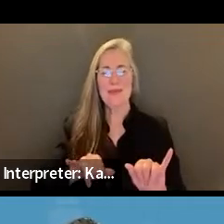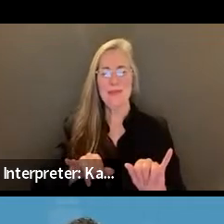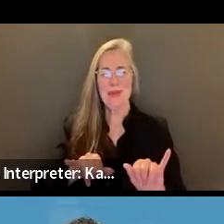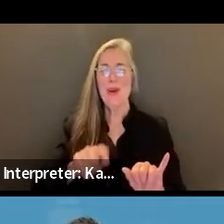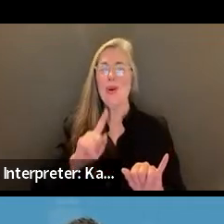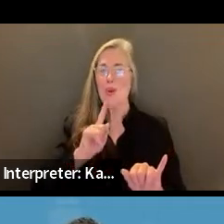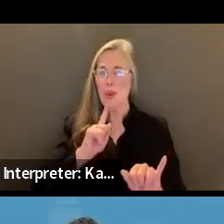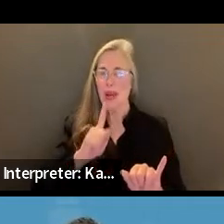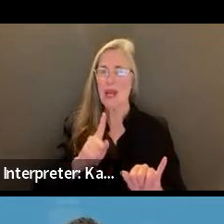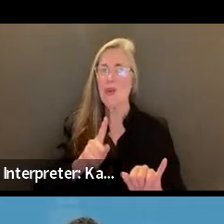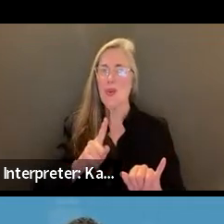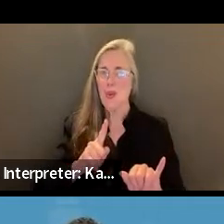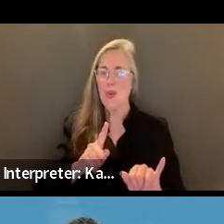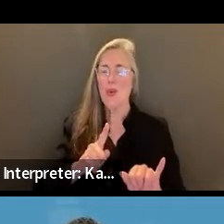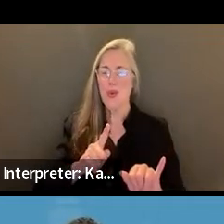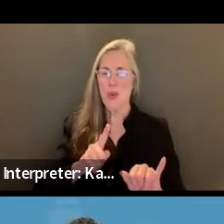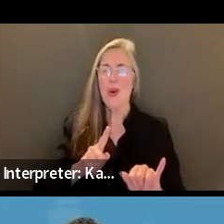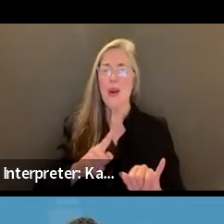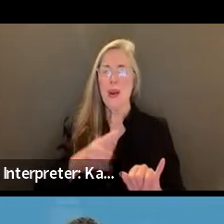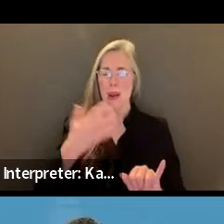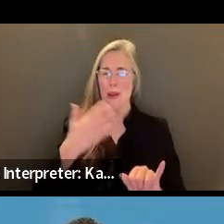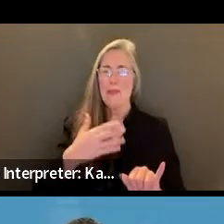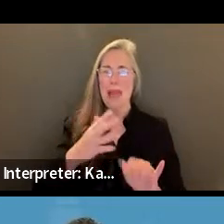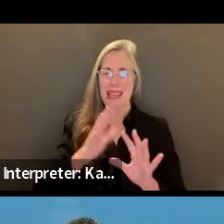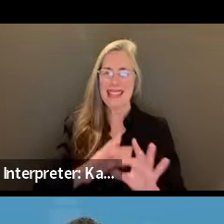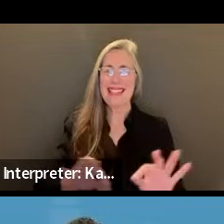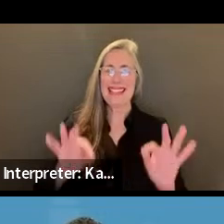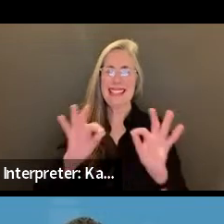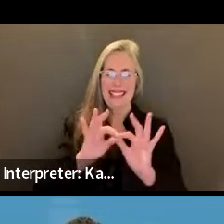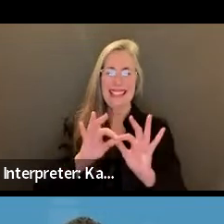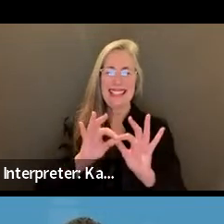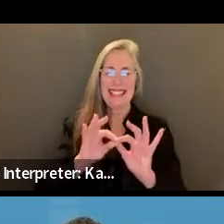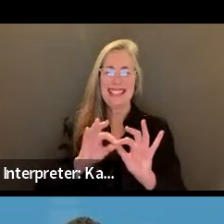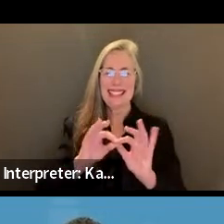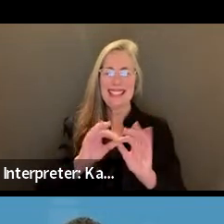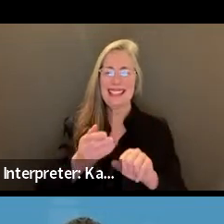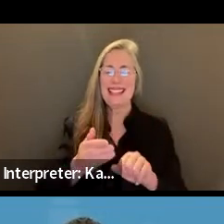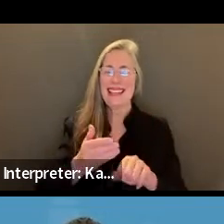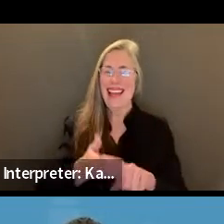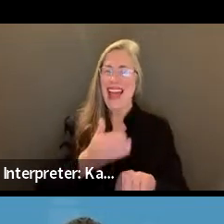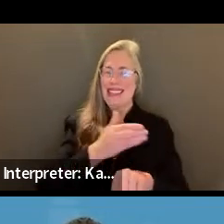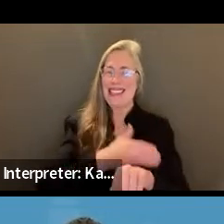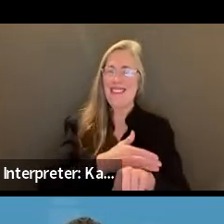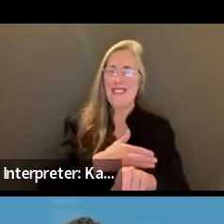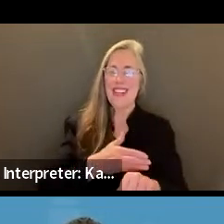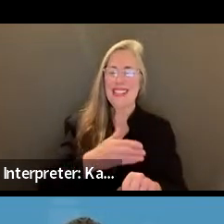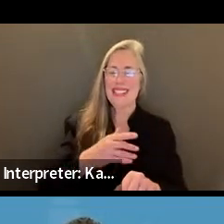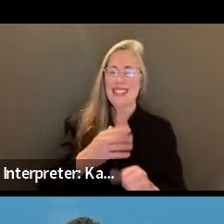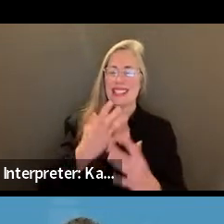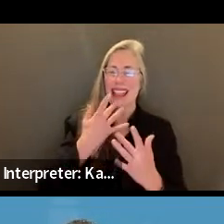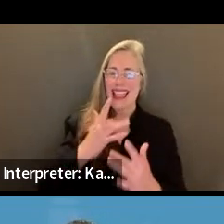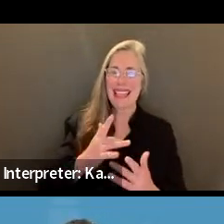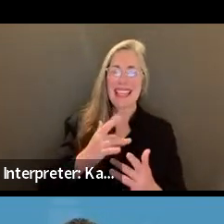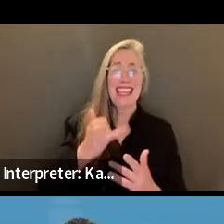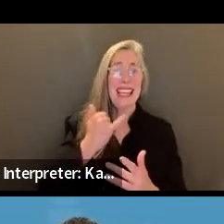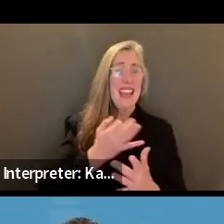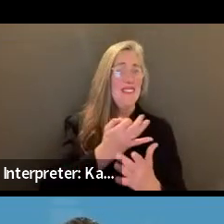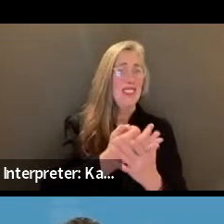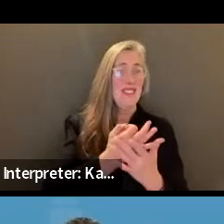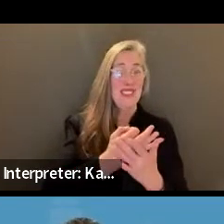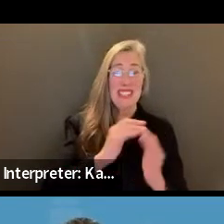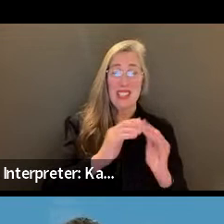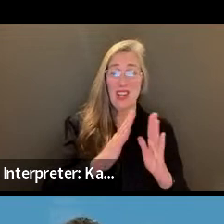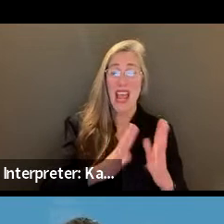in their diligence that they're doing. So I want to make sure that we're elevating that, because we know sometimes when the fiscal house is not in order, it affects all the rest